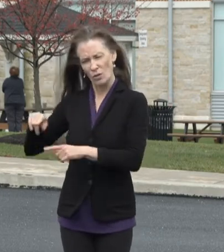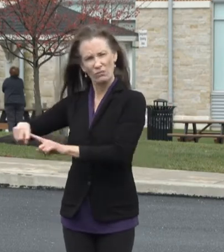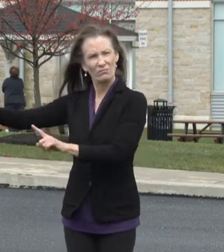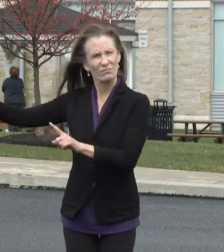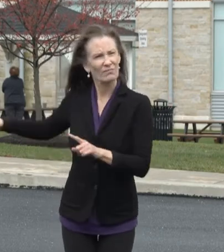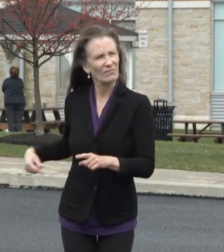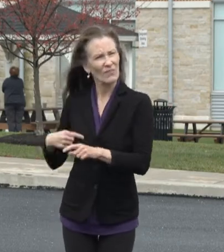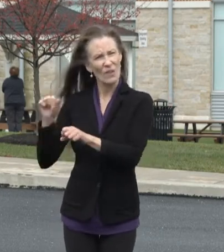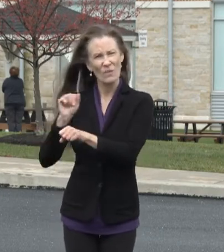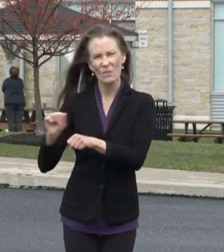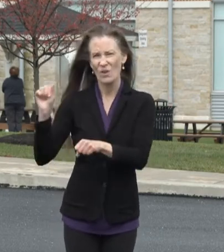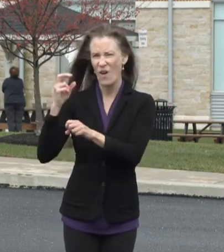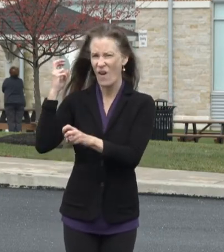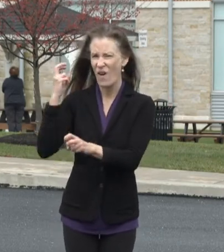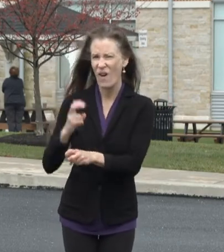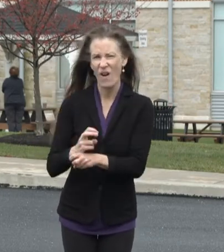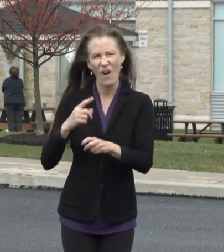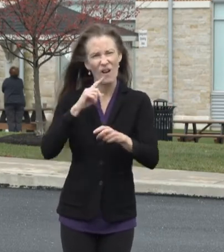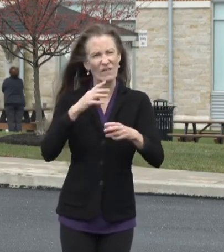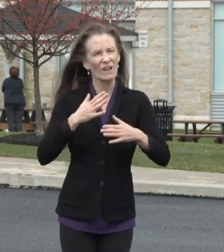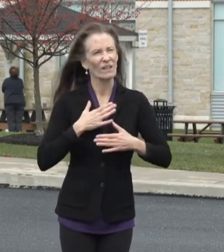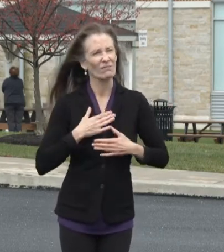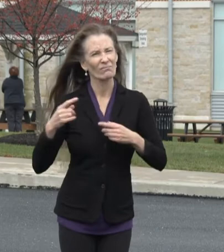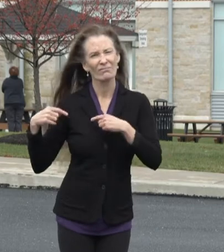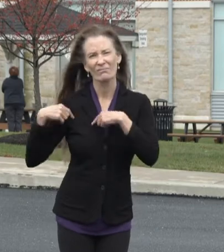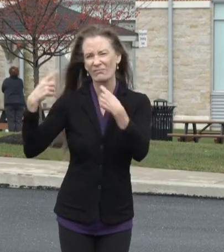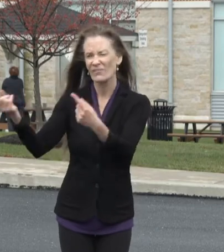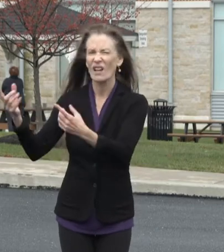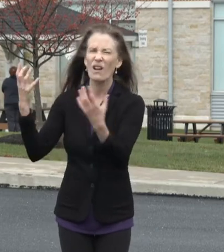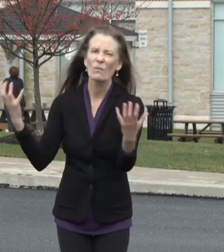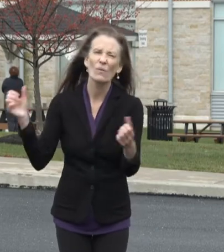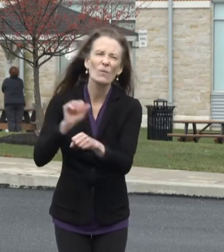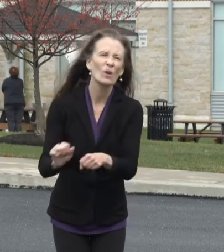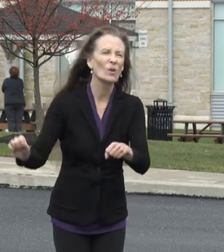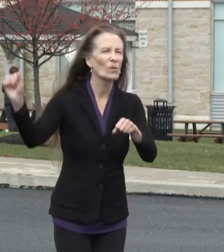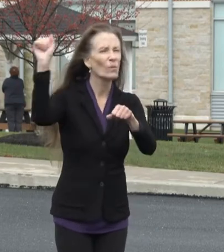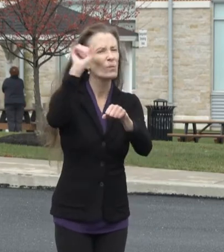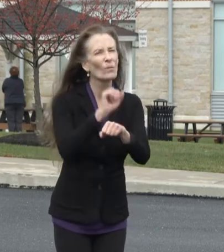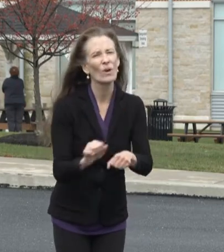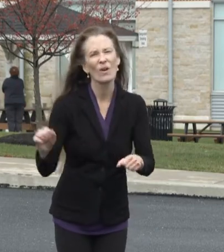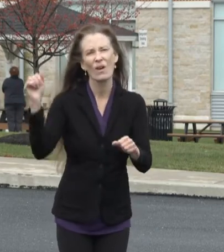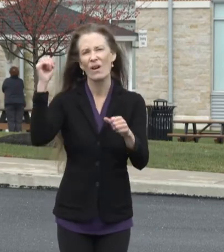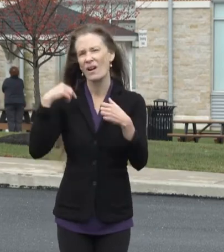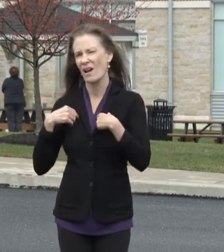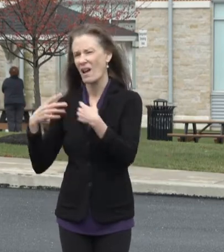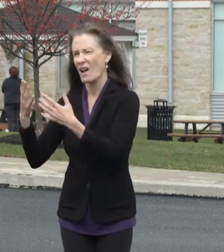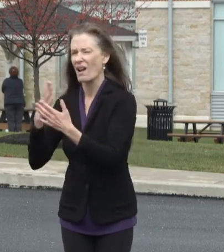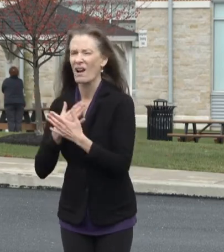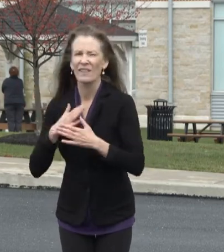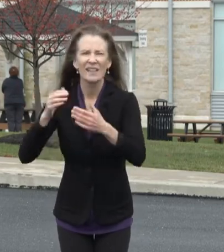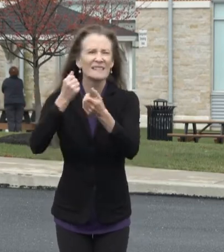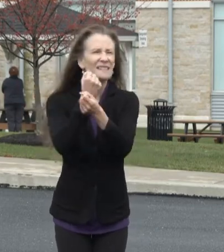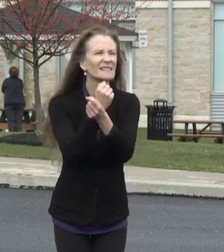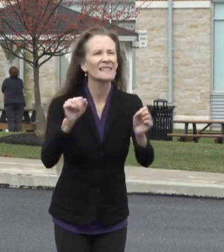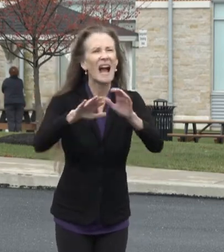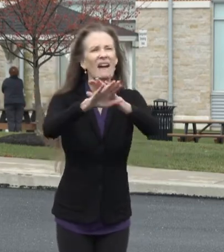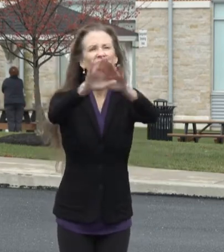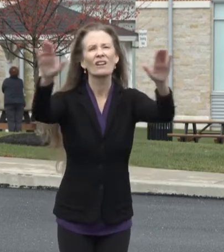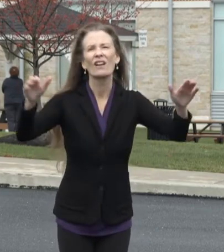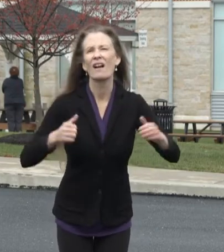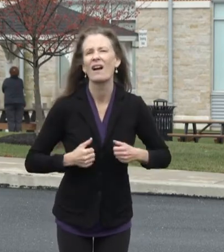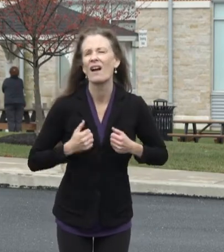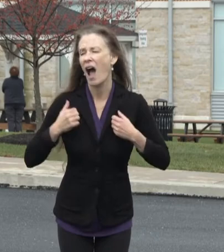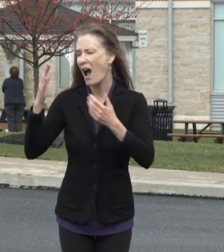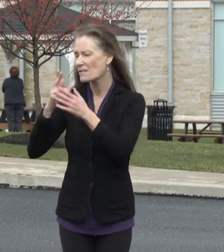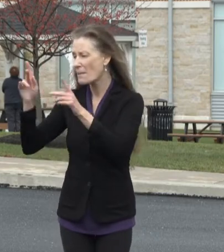what they've done. These are citizen soldiers who have sacrificed their citizens' life and their jobs to come